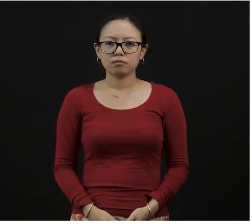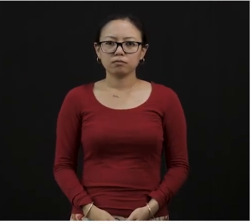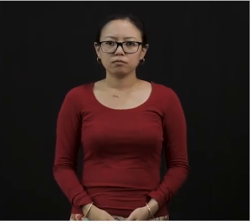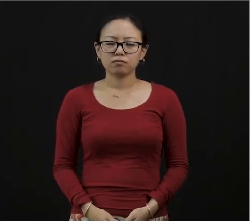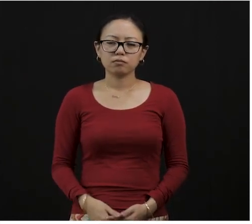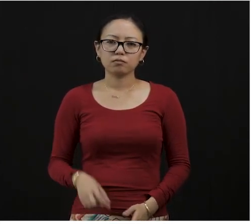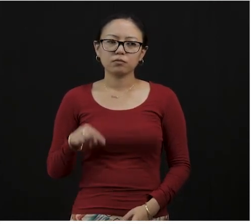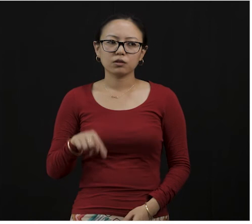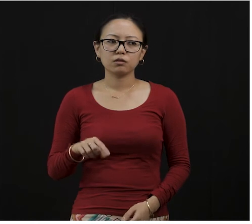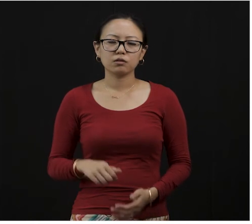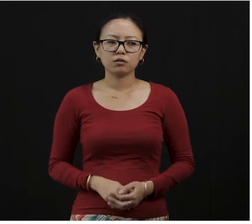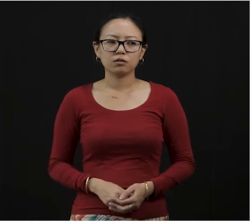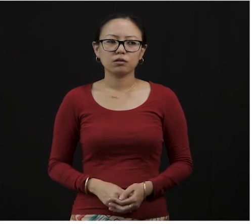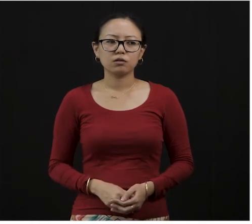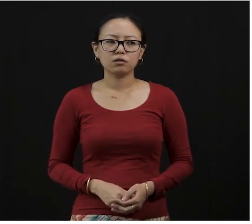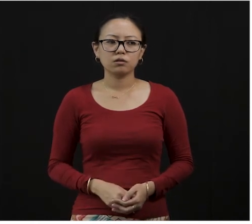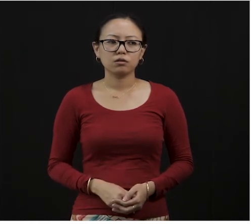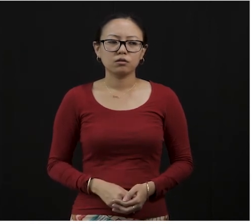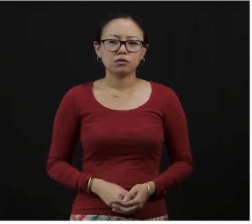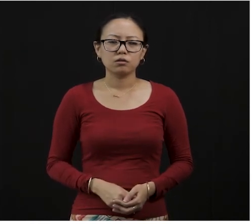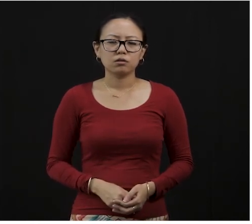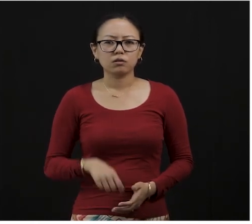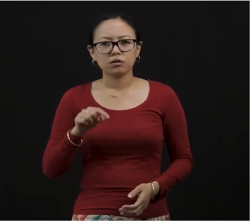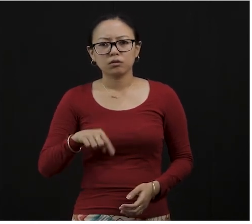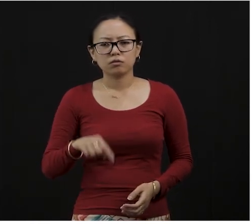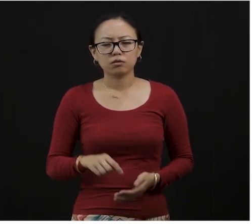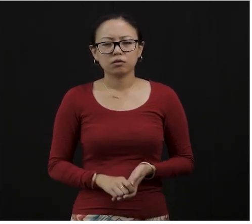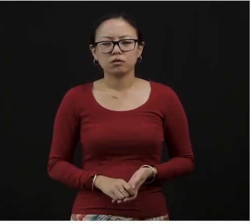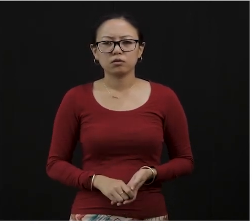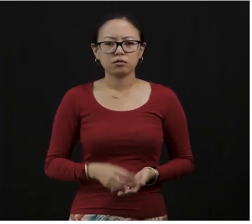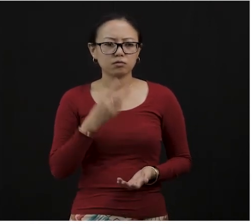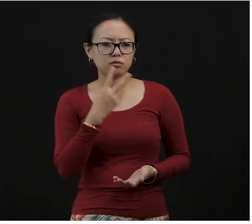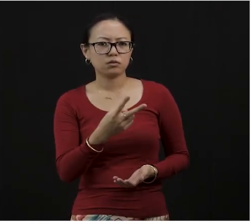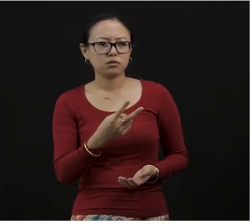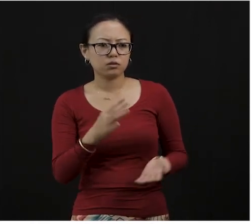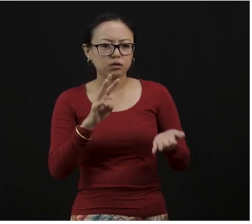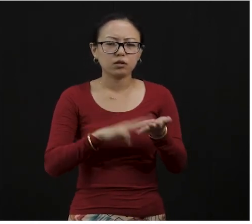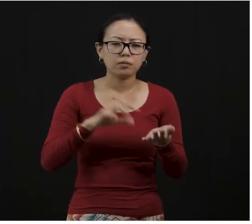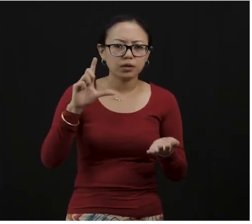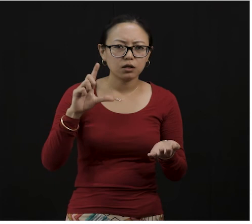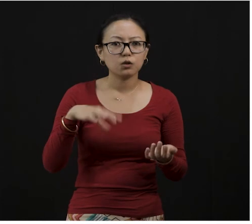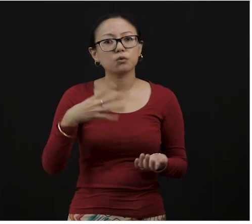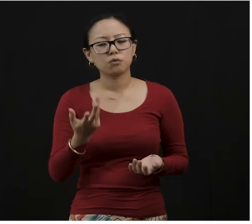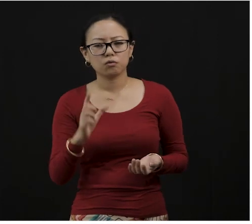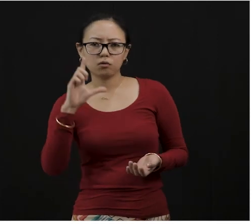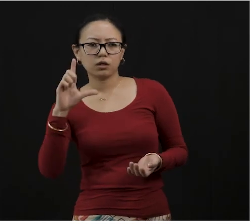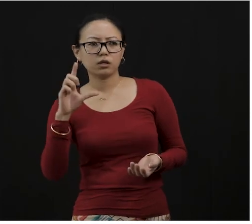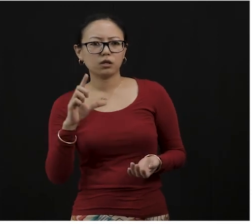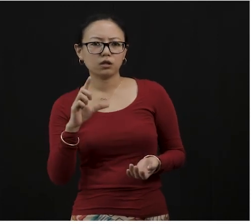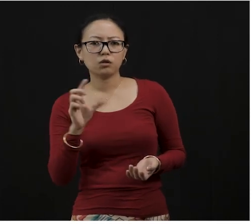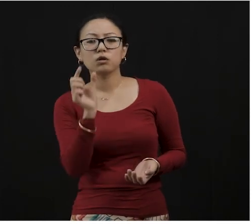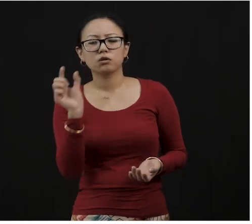Now, will you measure these quantities in milliliters or liters? Write ml or l against